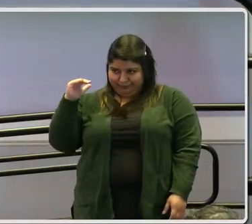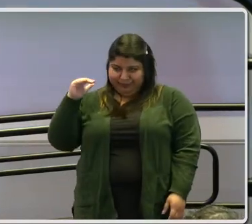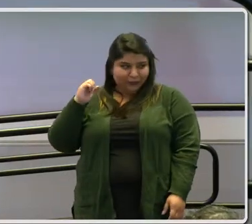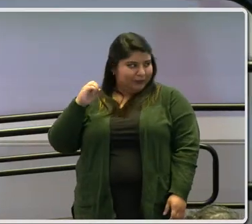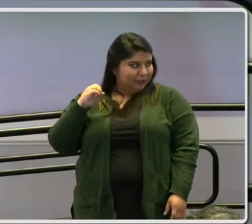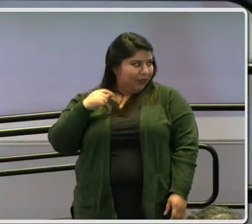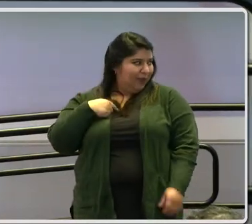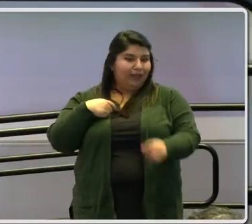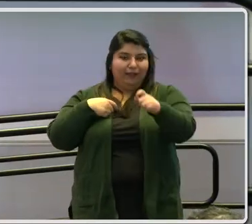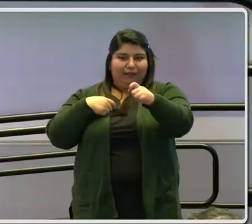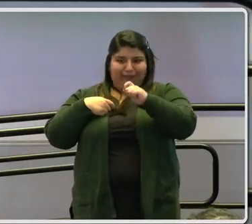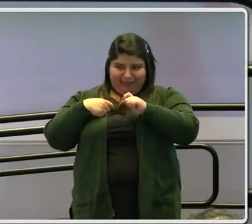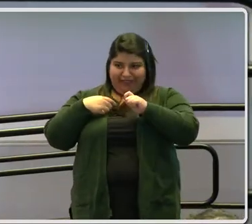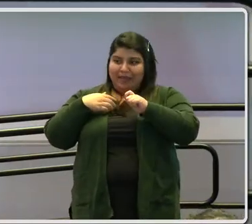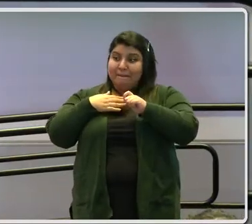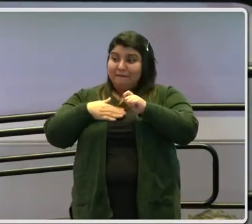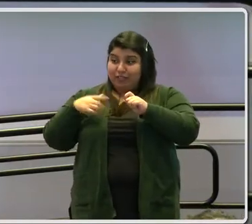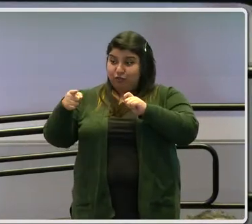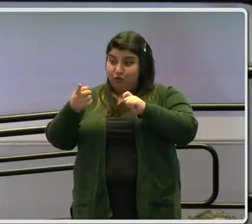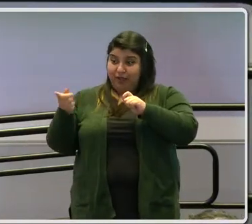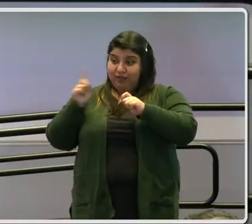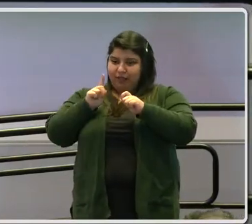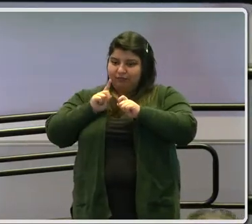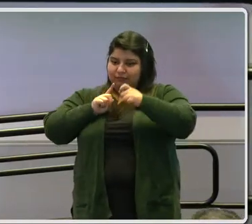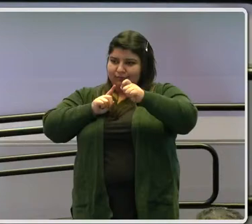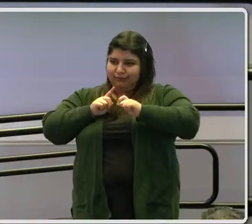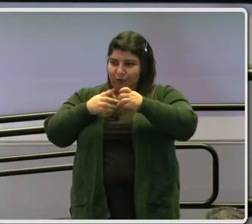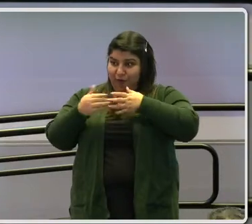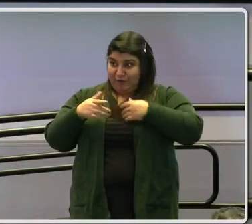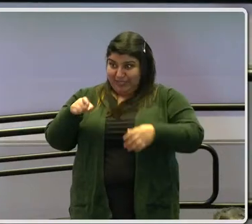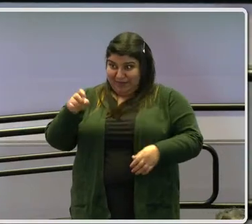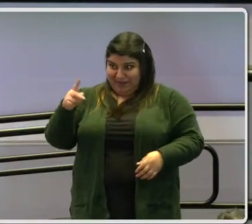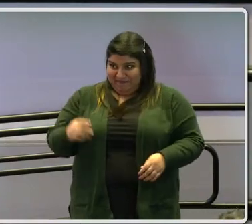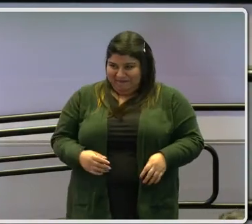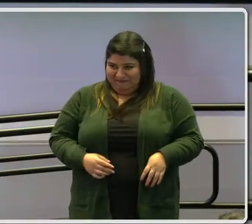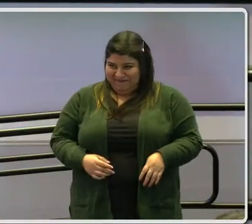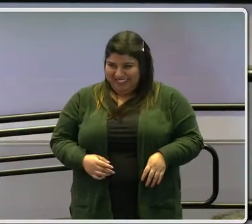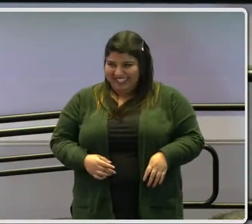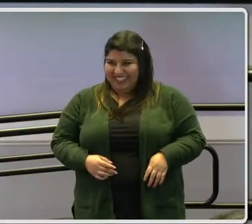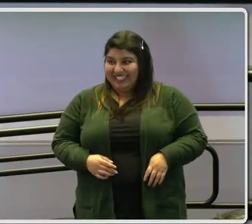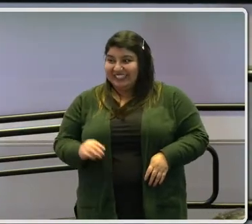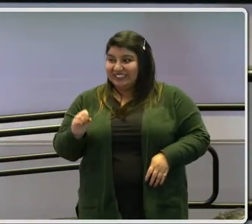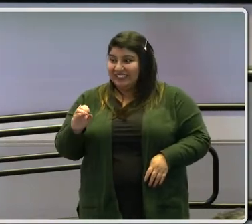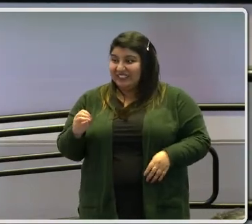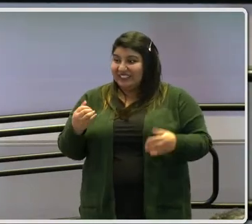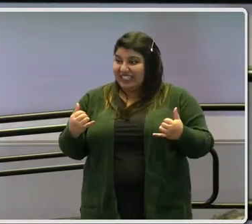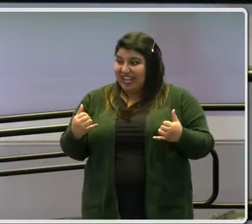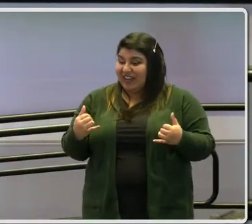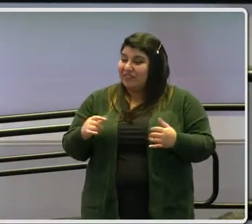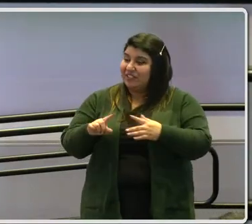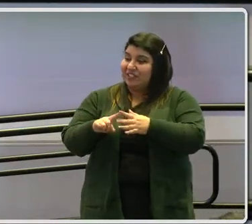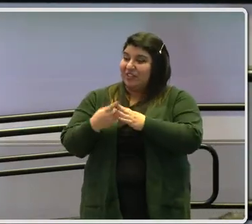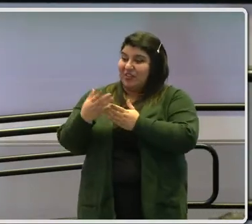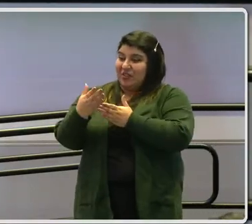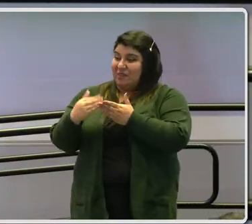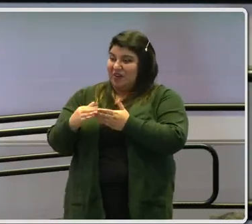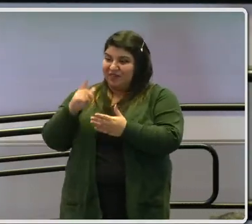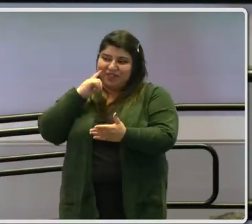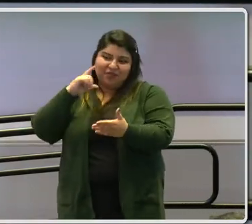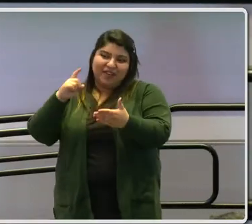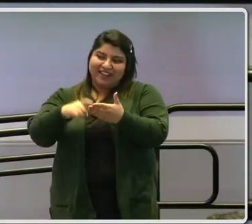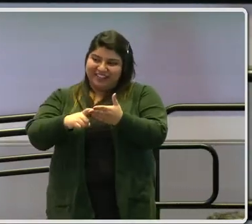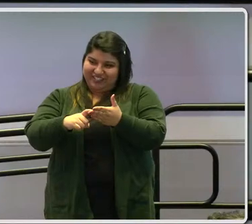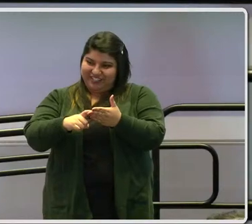down. Please feel free to elevate it as needed, okay? But we will now start the portion of the